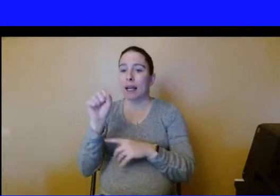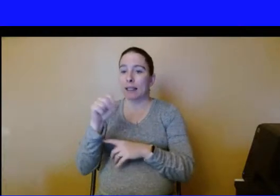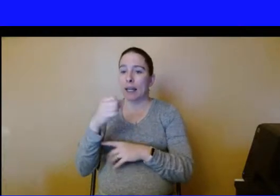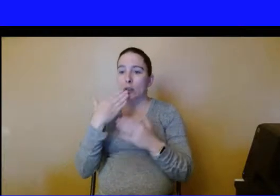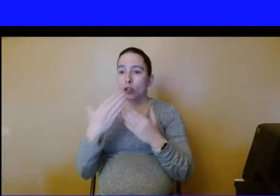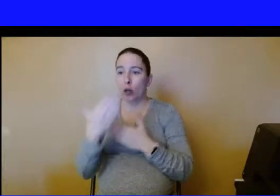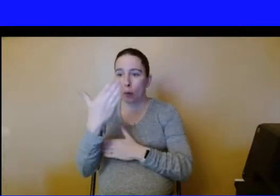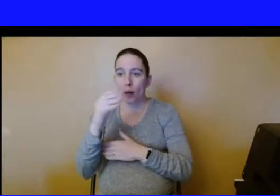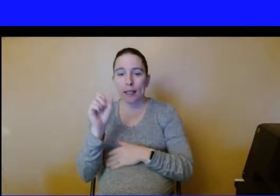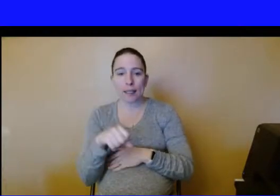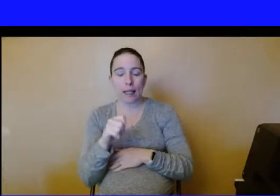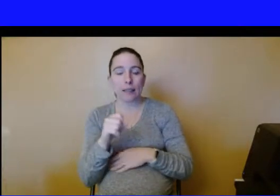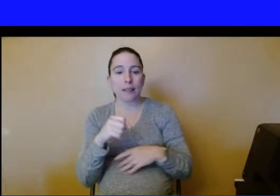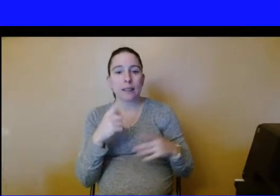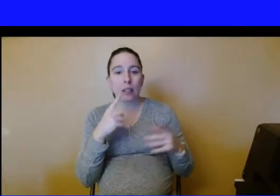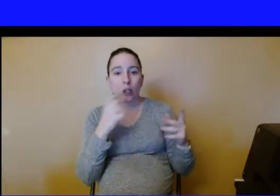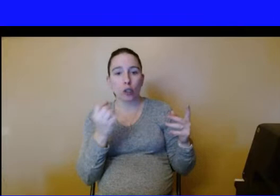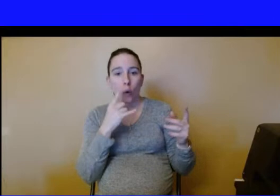$17,977,600.